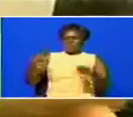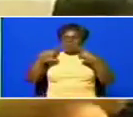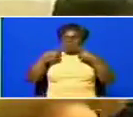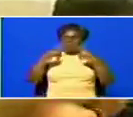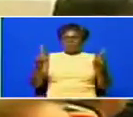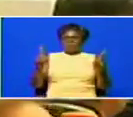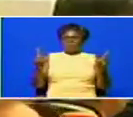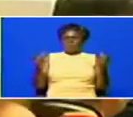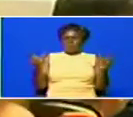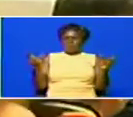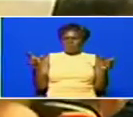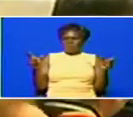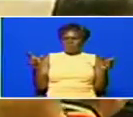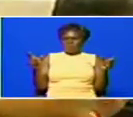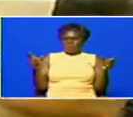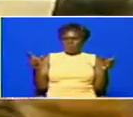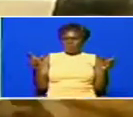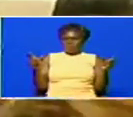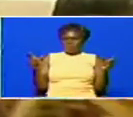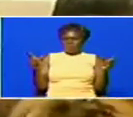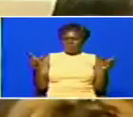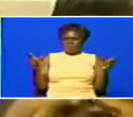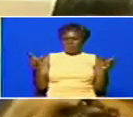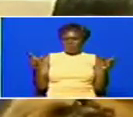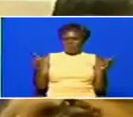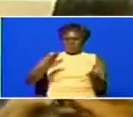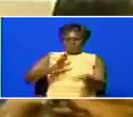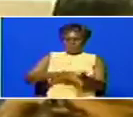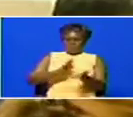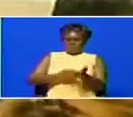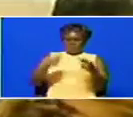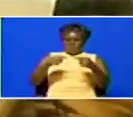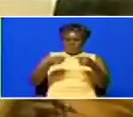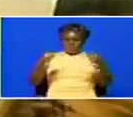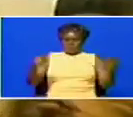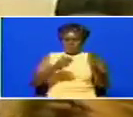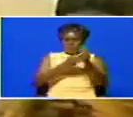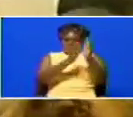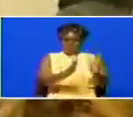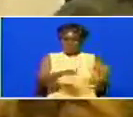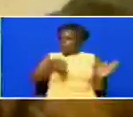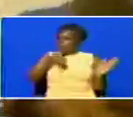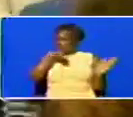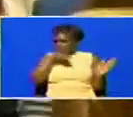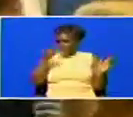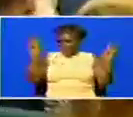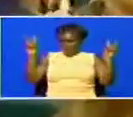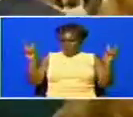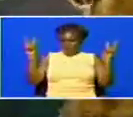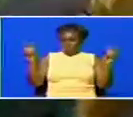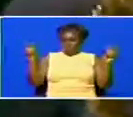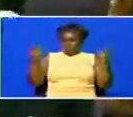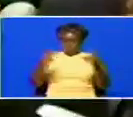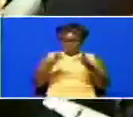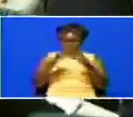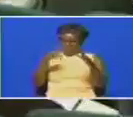Corporation. The statement by the opposition leader Raila Odinga on issue of hacking, have